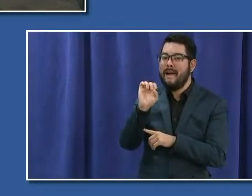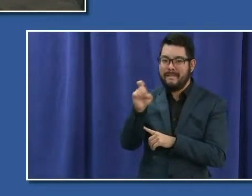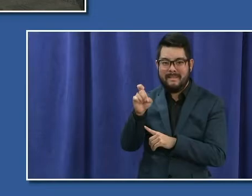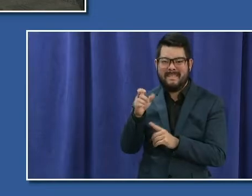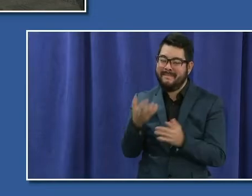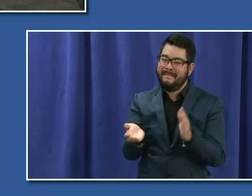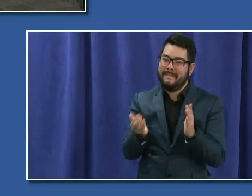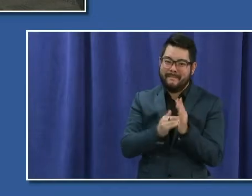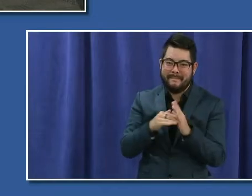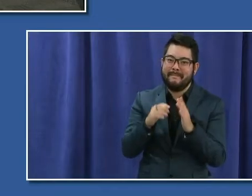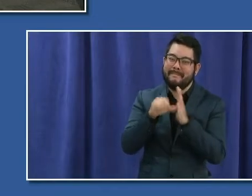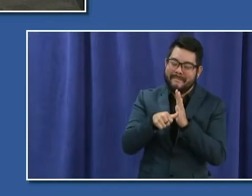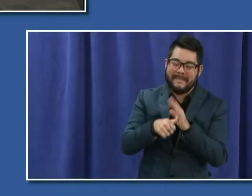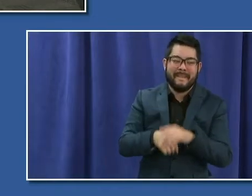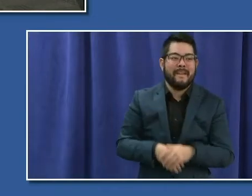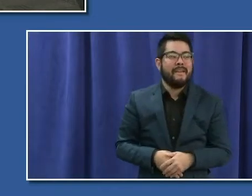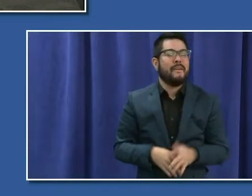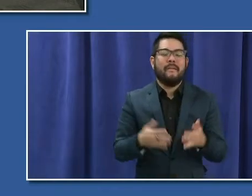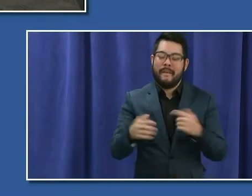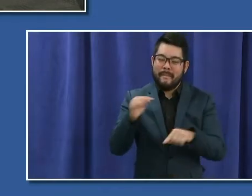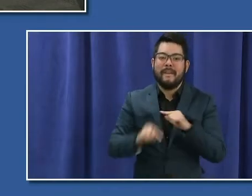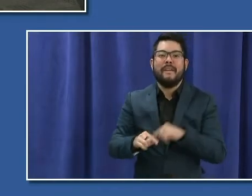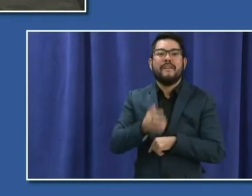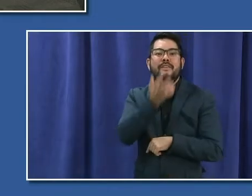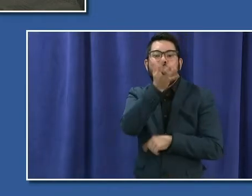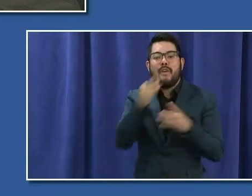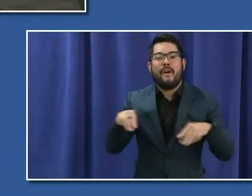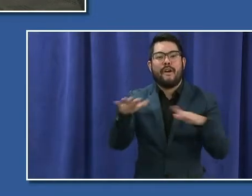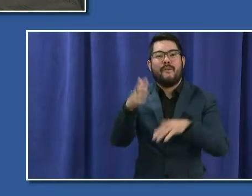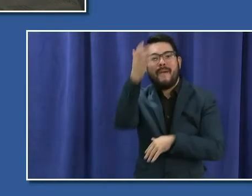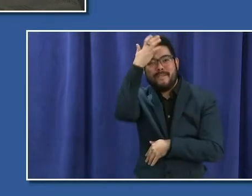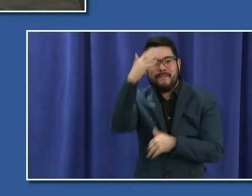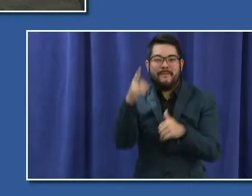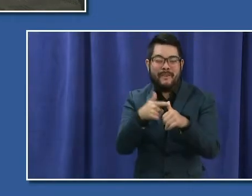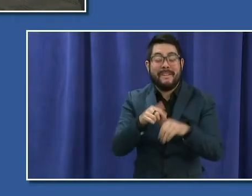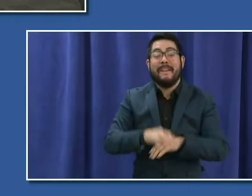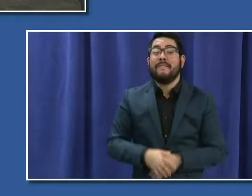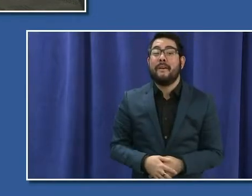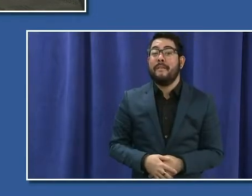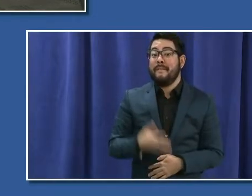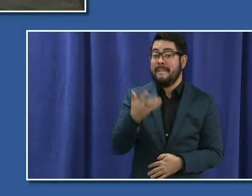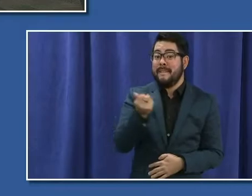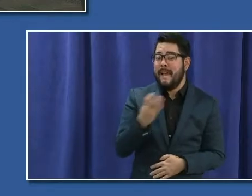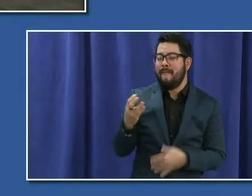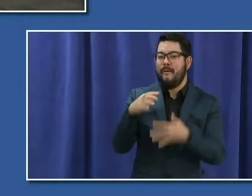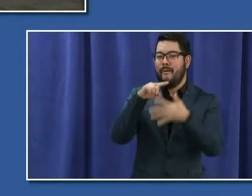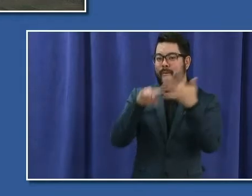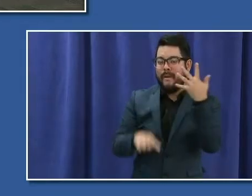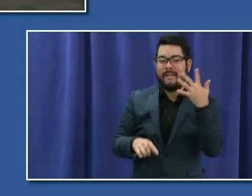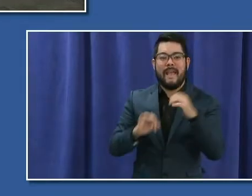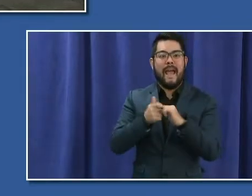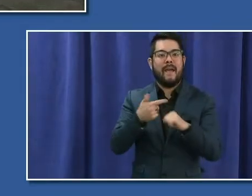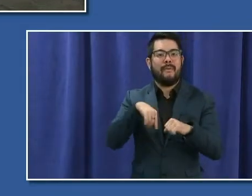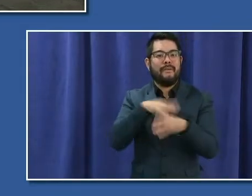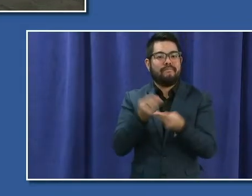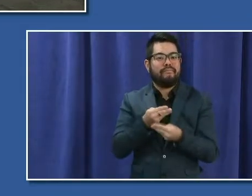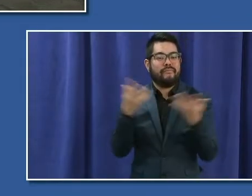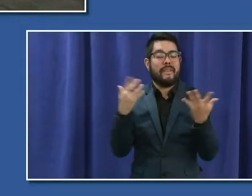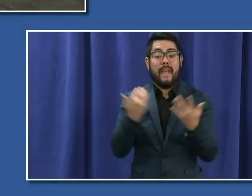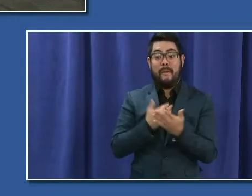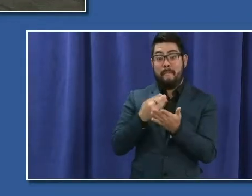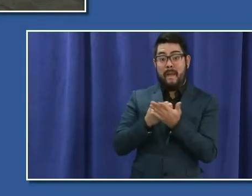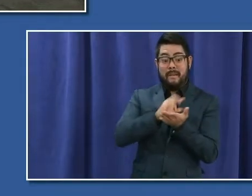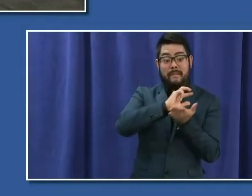that. Yard waste is first, though. So there are a number of ways that we determine how we distribute our